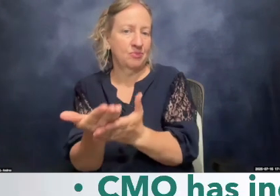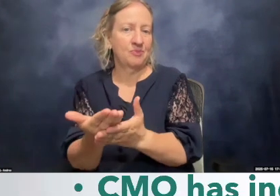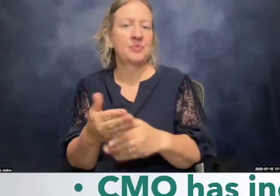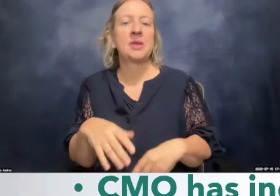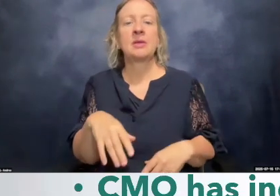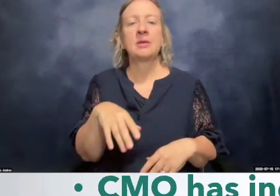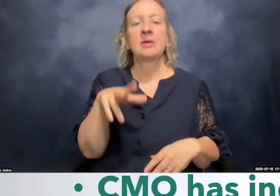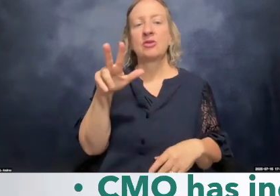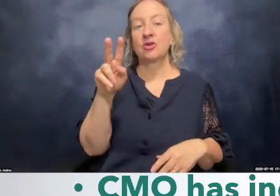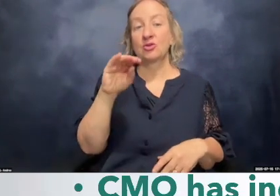are for grocery shopping and running errands.